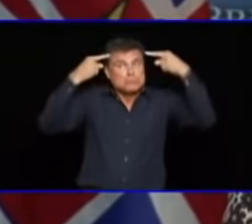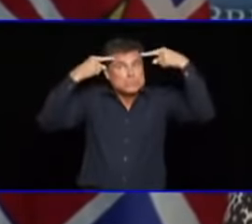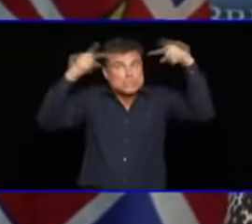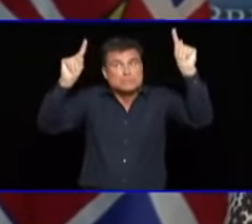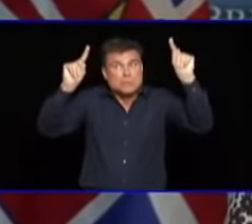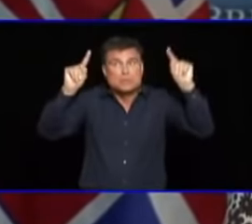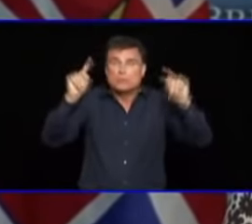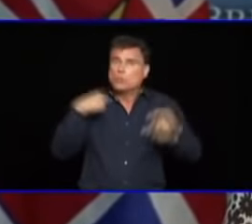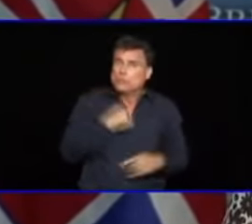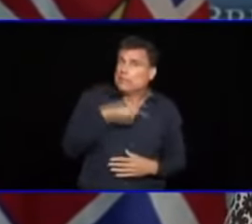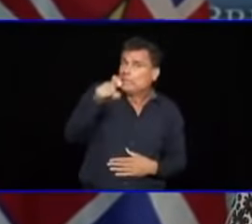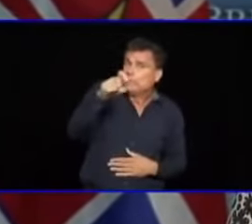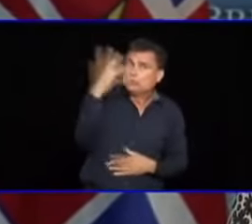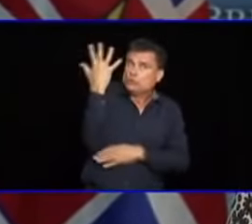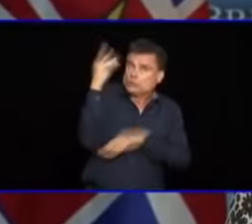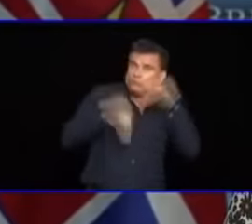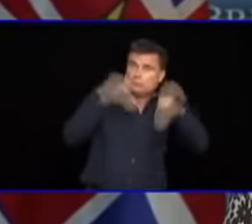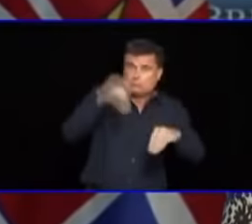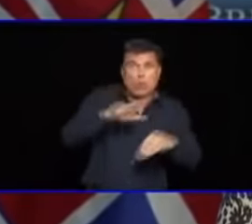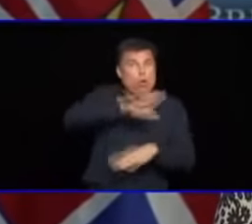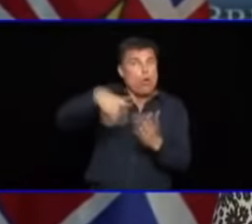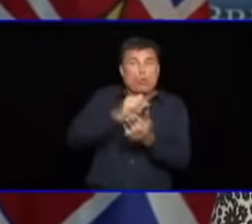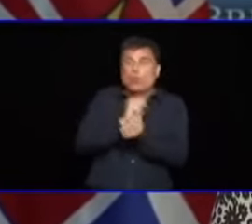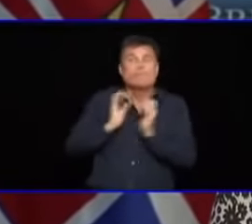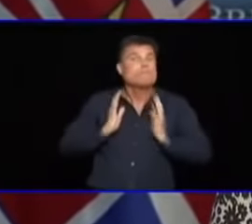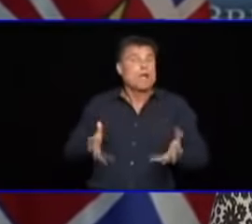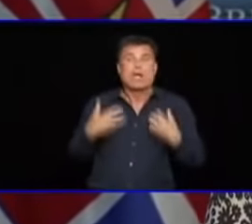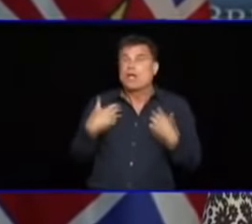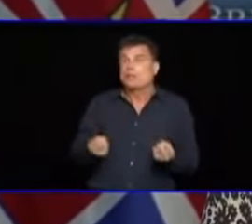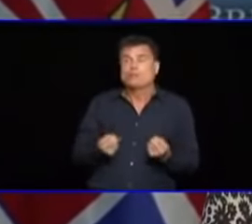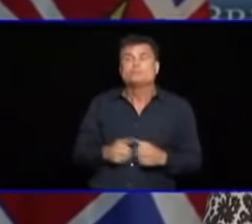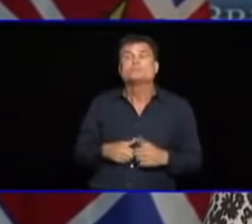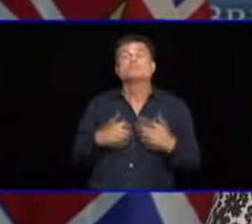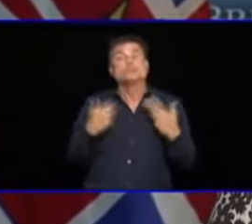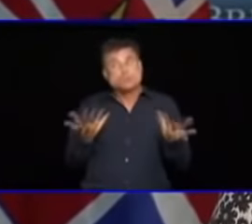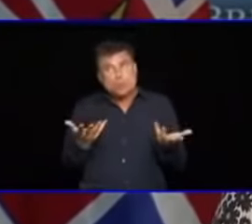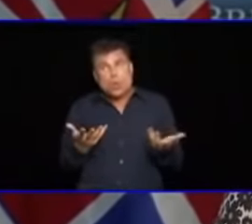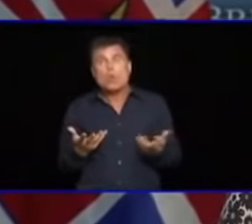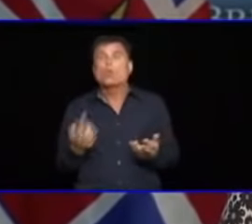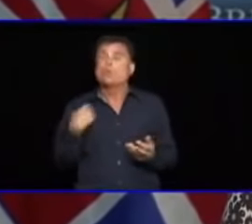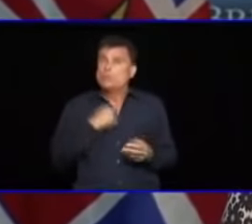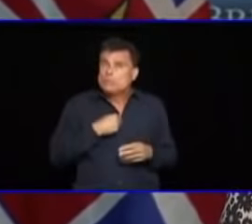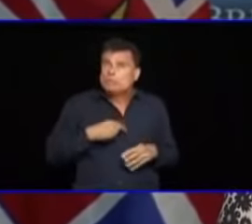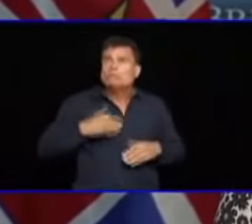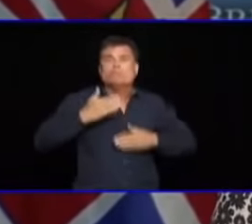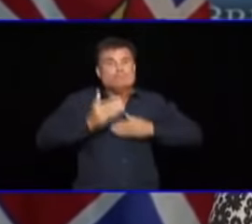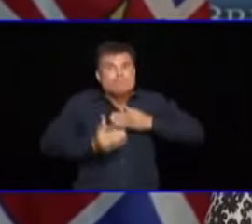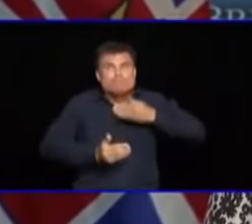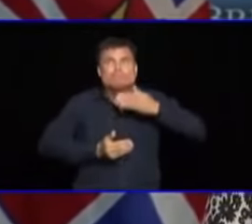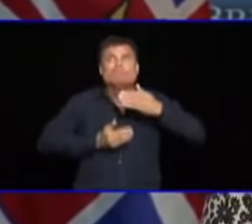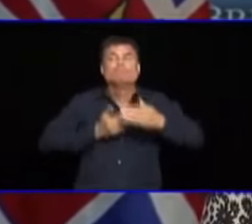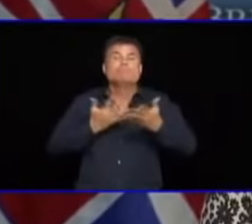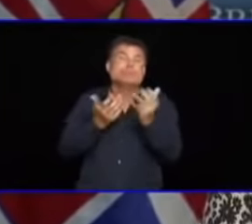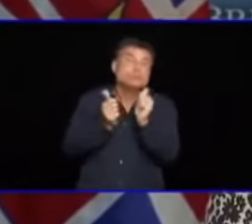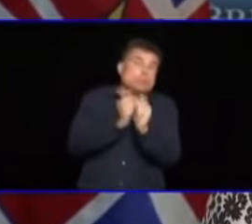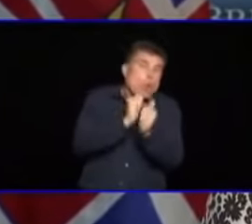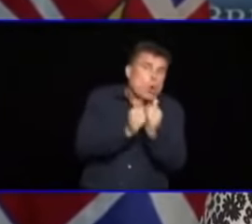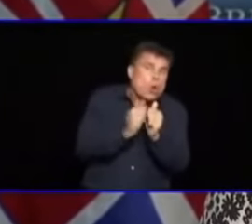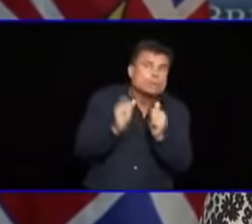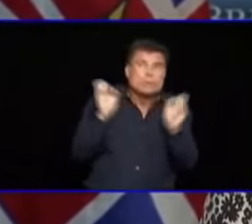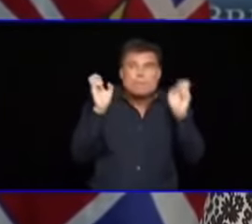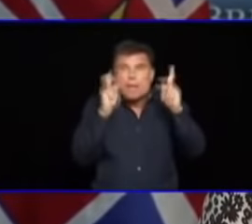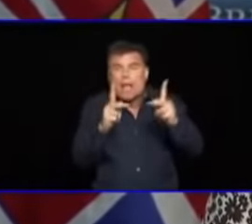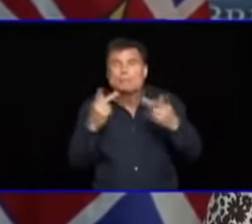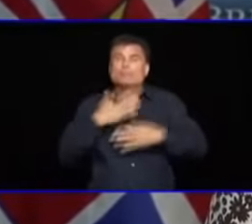And many people have safely restarted recreational sports, community events, once again, just to name a